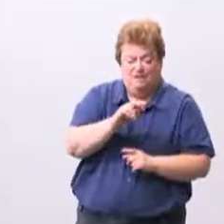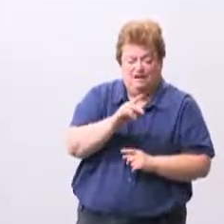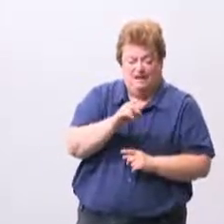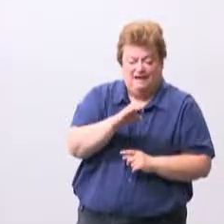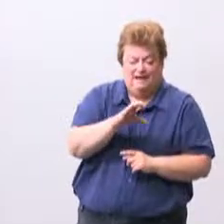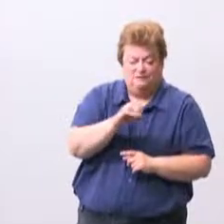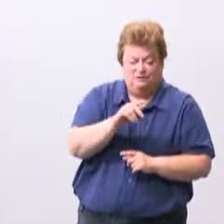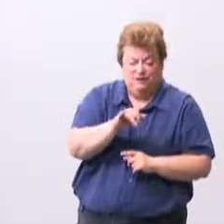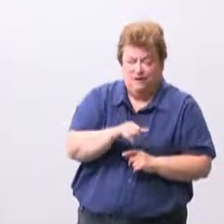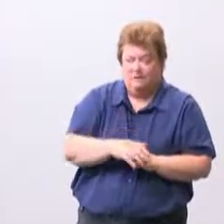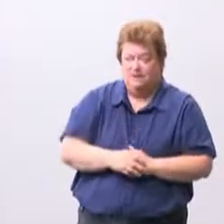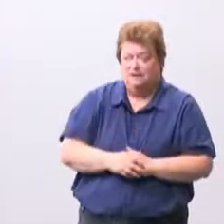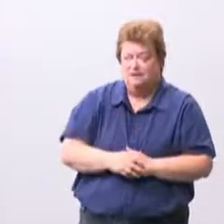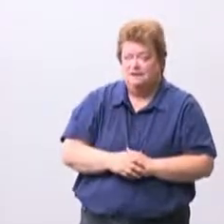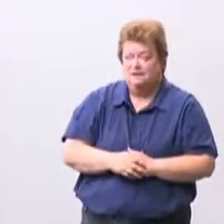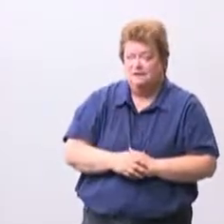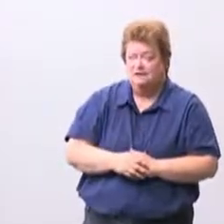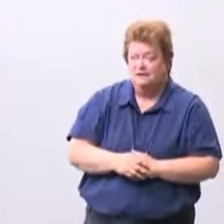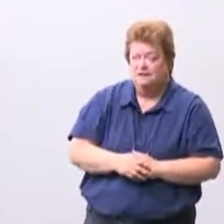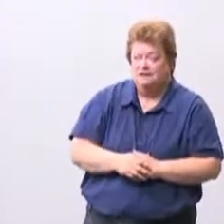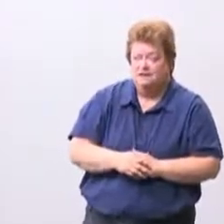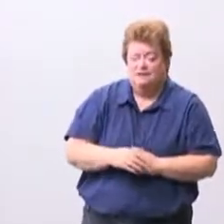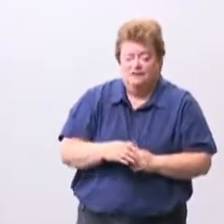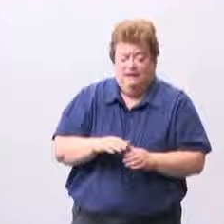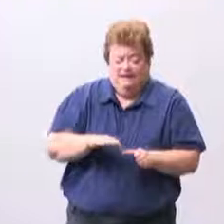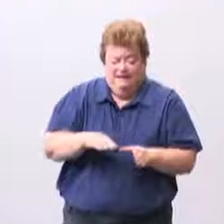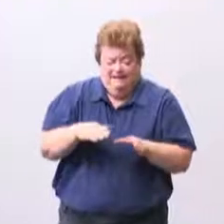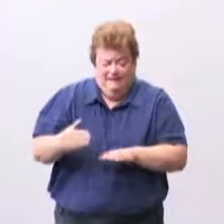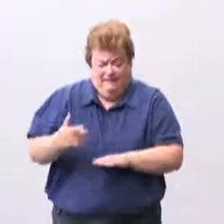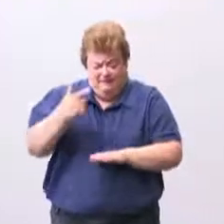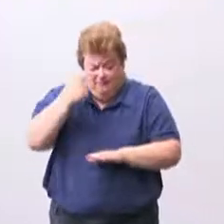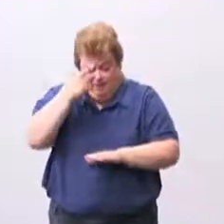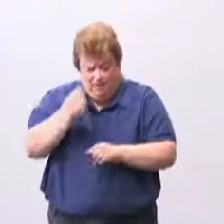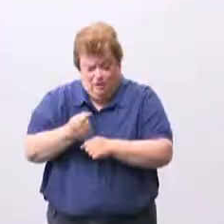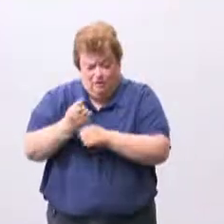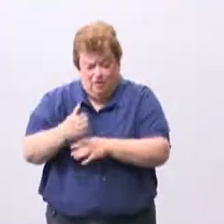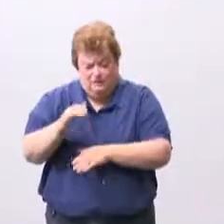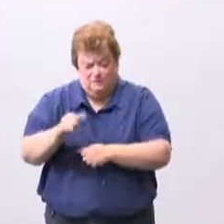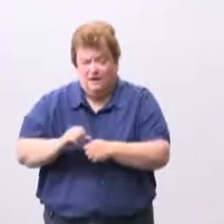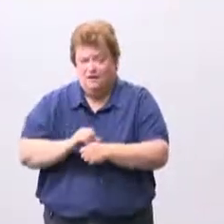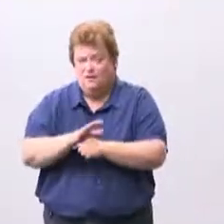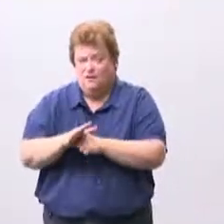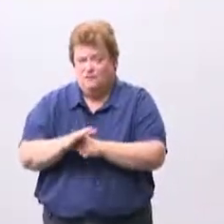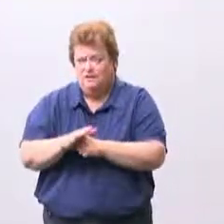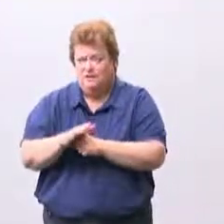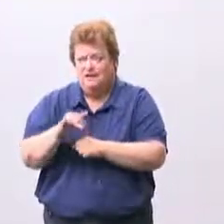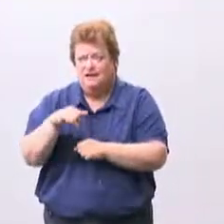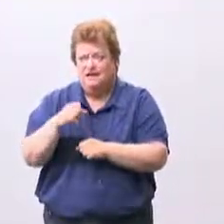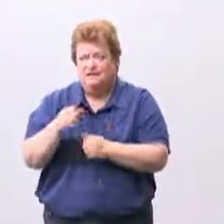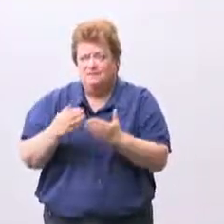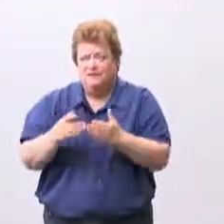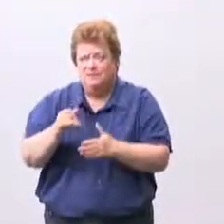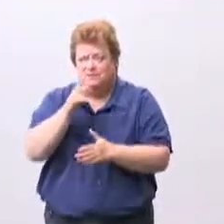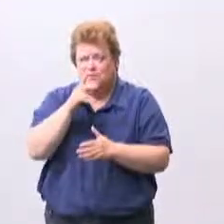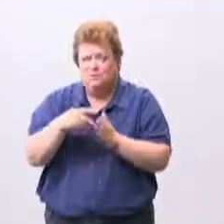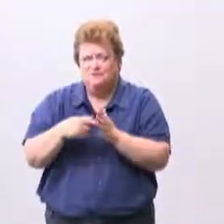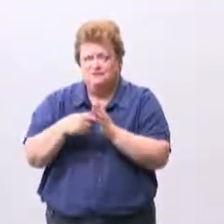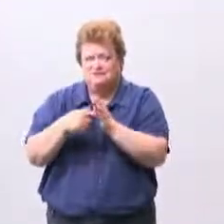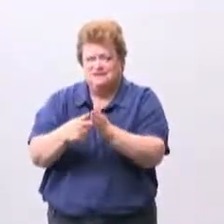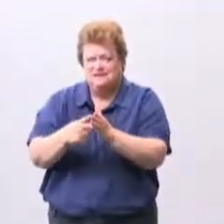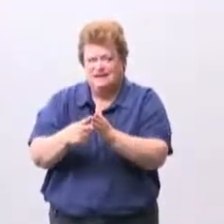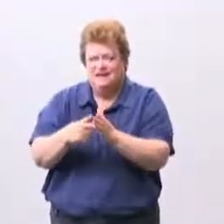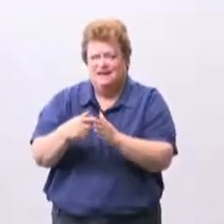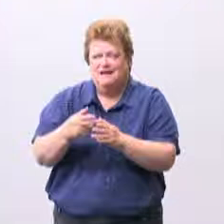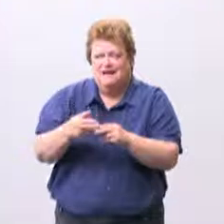County. And deaths due to COVID-19 are a delayed indicator. That's why we may see an increase in deaths